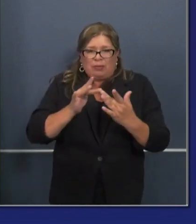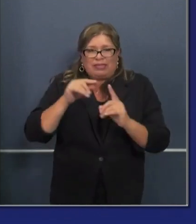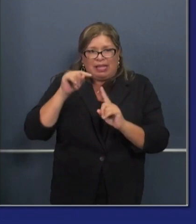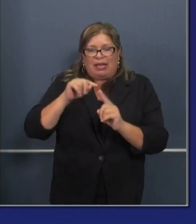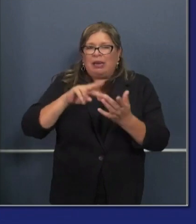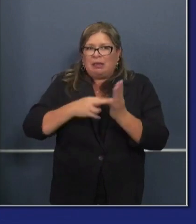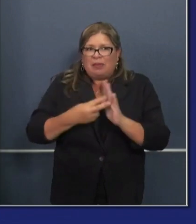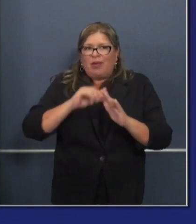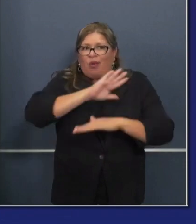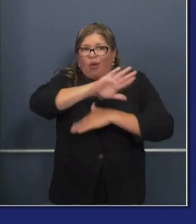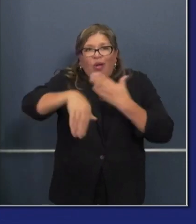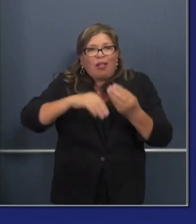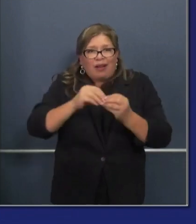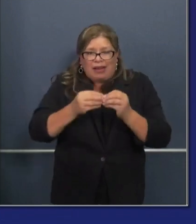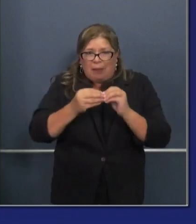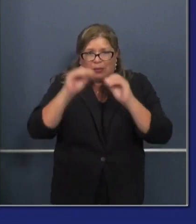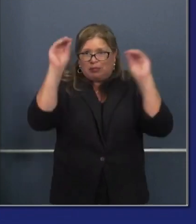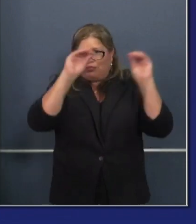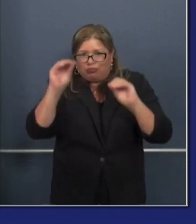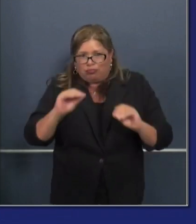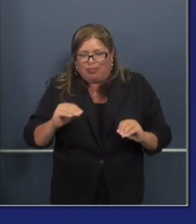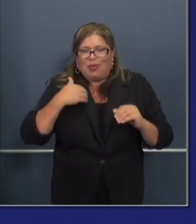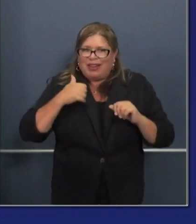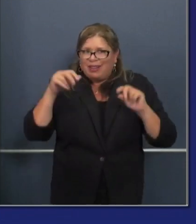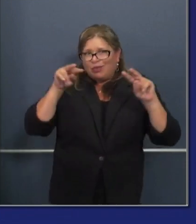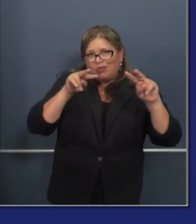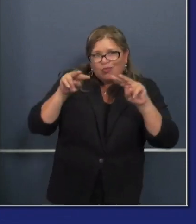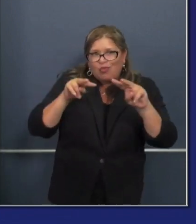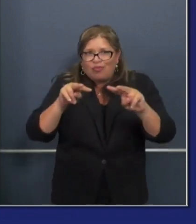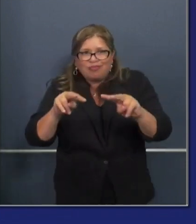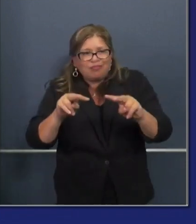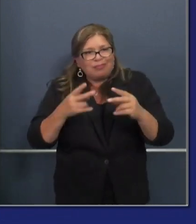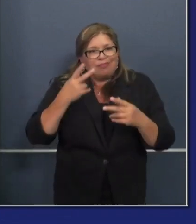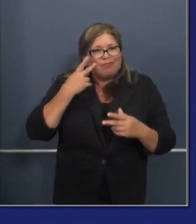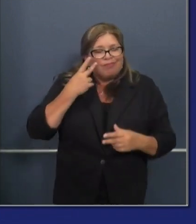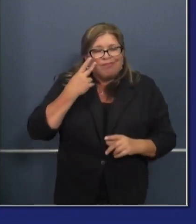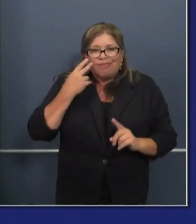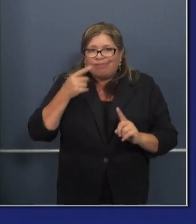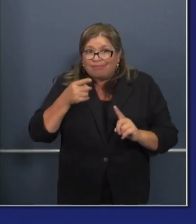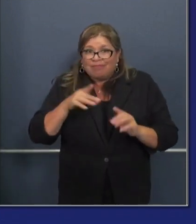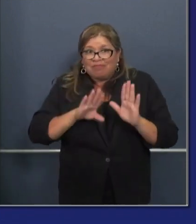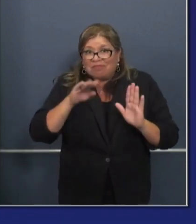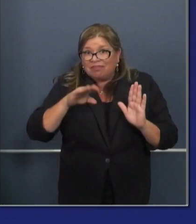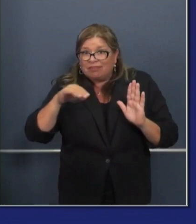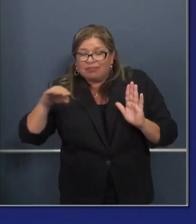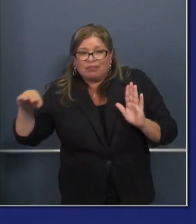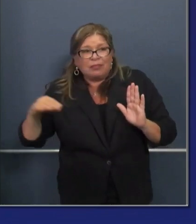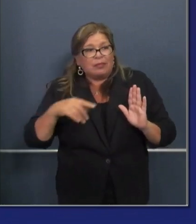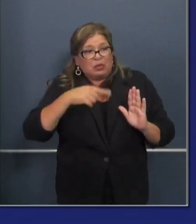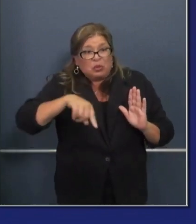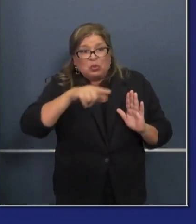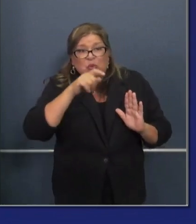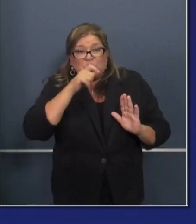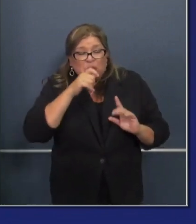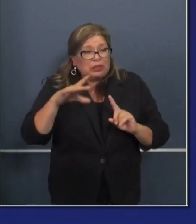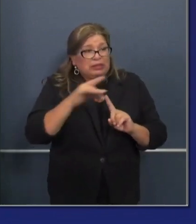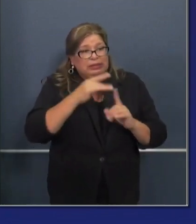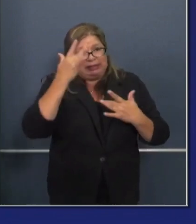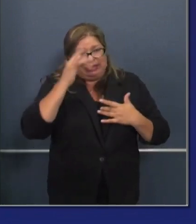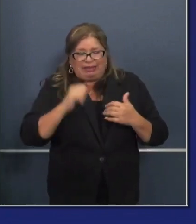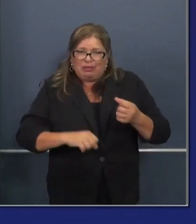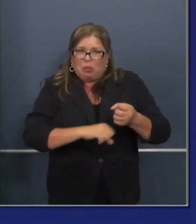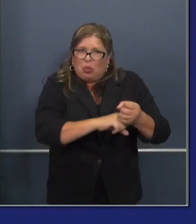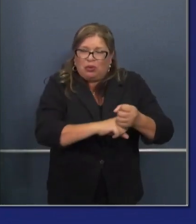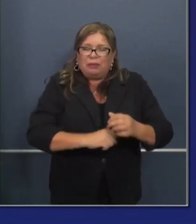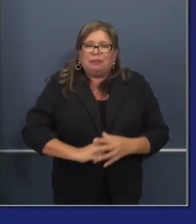of COVID-19 and ensure those who are close contacts get the support and care that they need. I want to